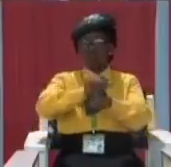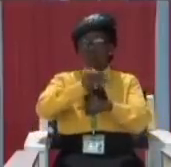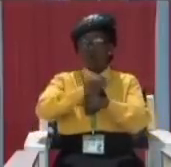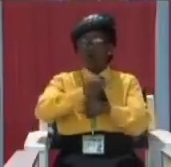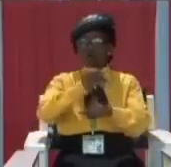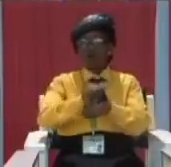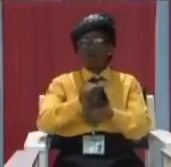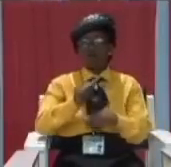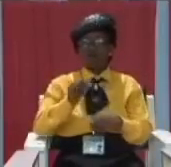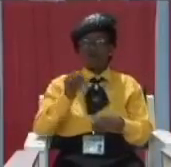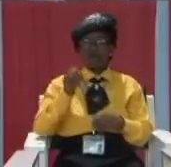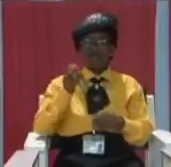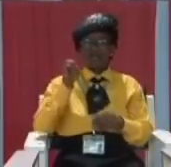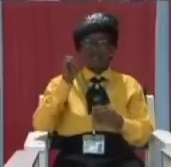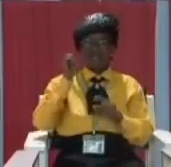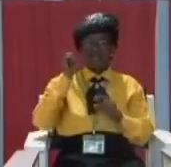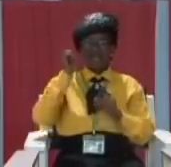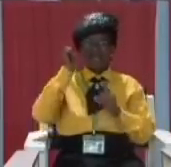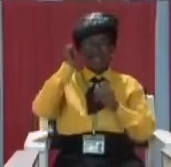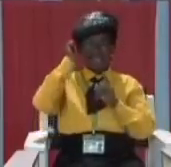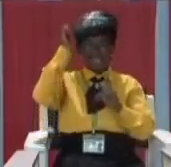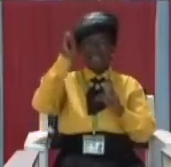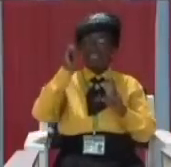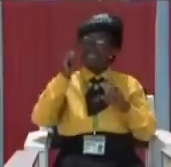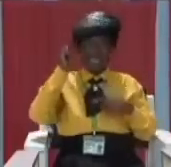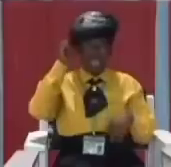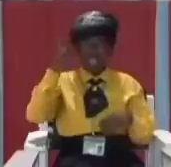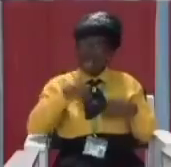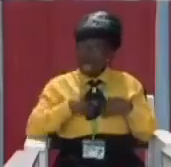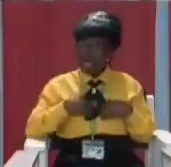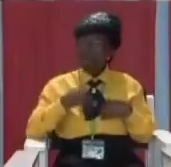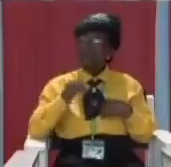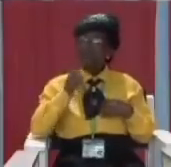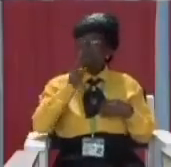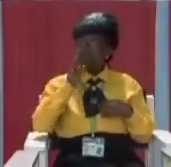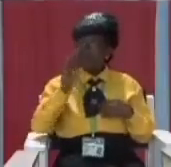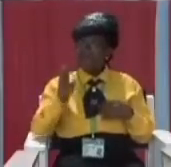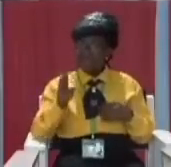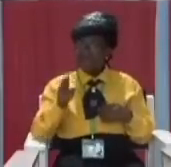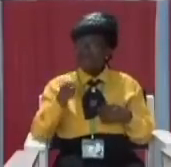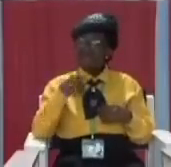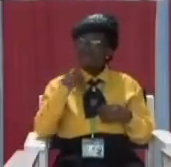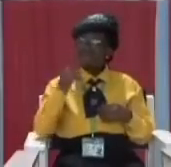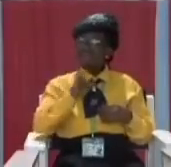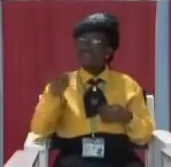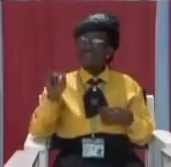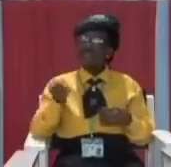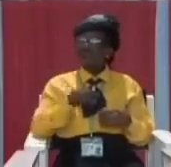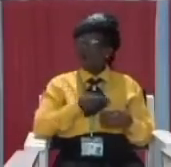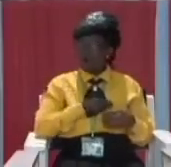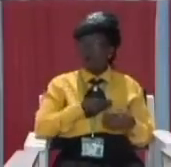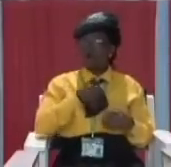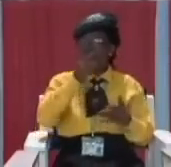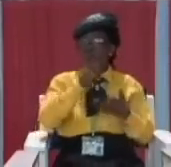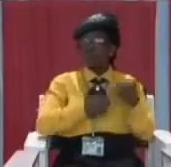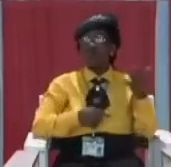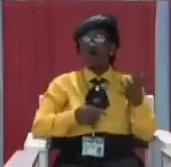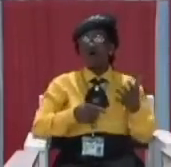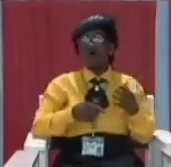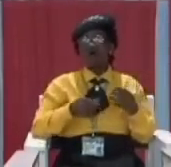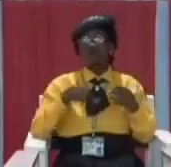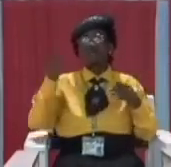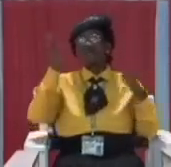He has defined for us what air is and analyzed it